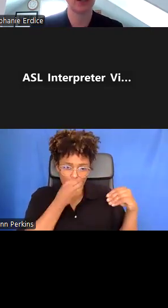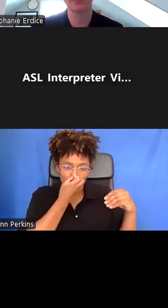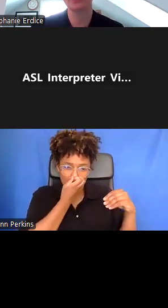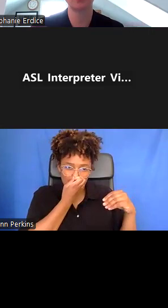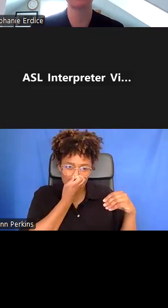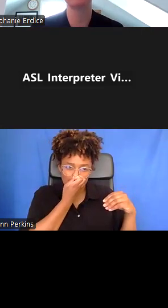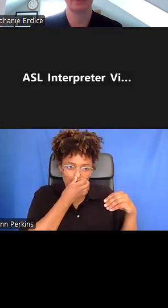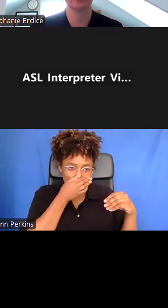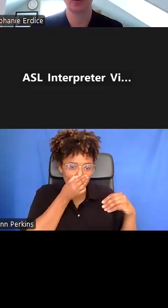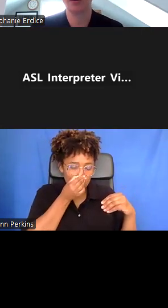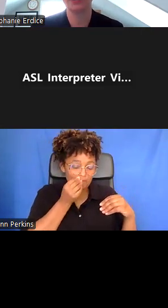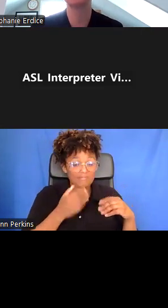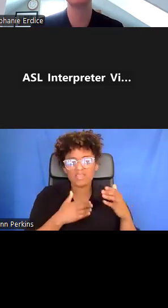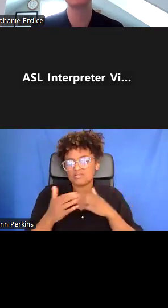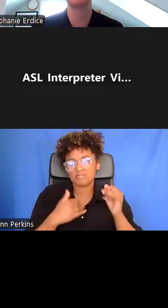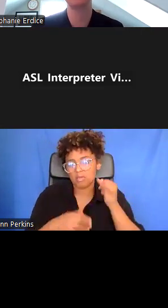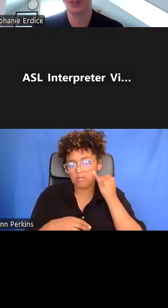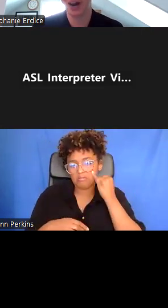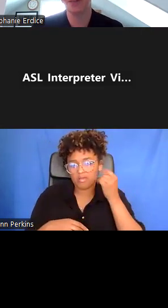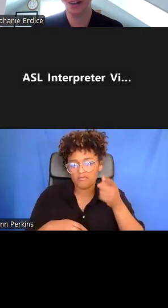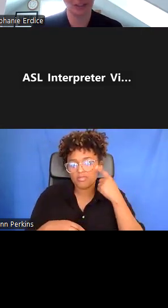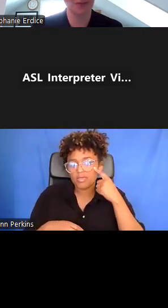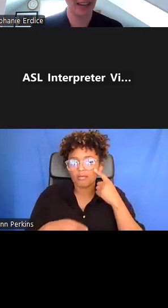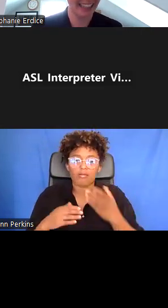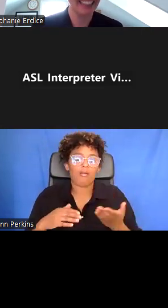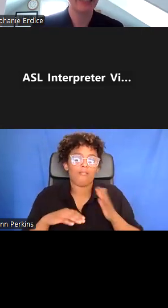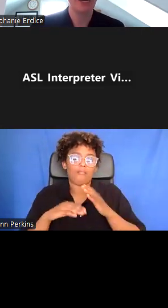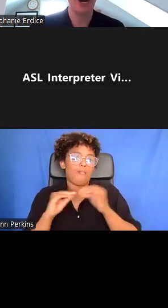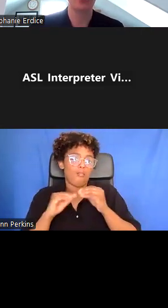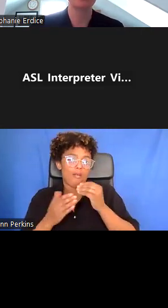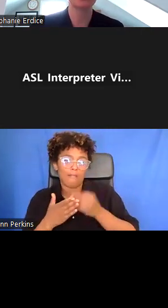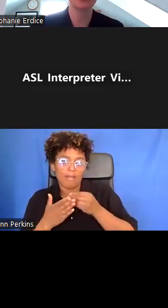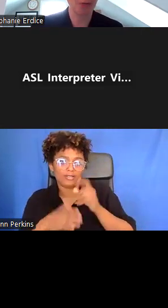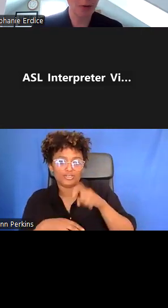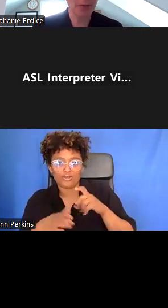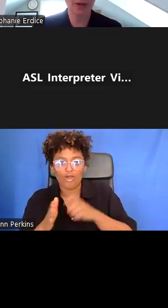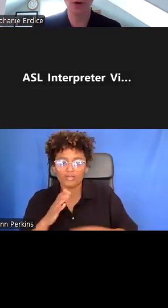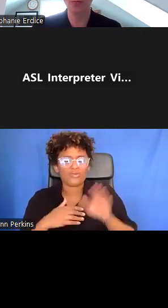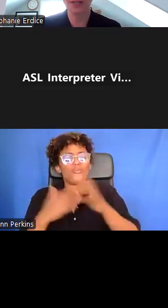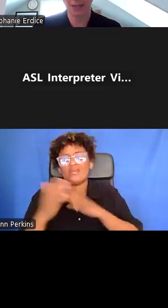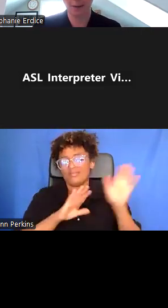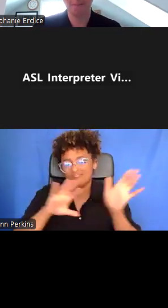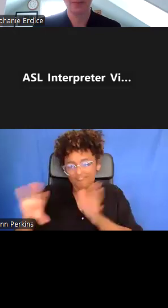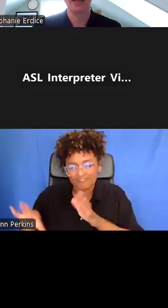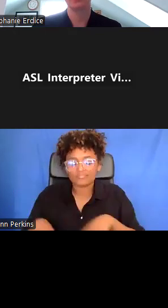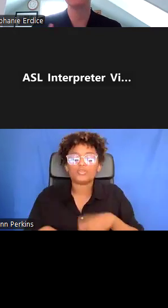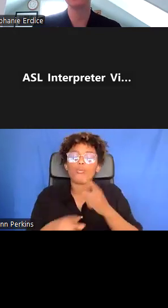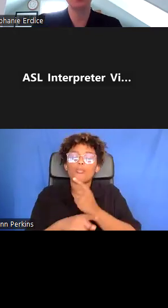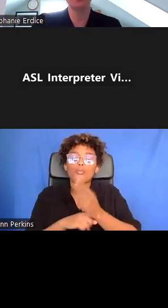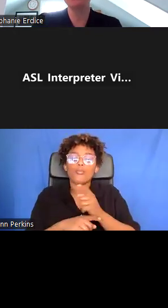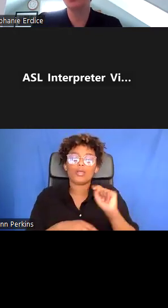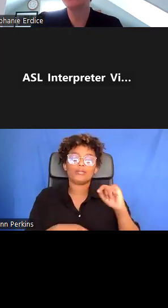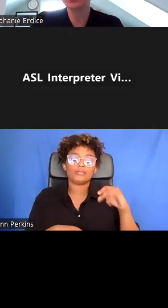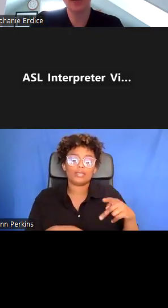I would spend twice that, don't worry about that total. It's just to give you an amount of money. So yeah, what would be an appropriate tip